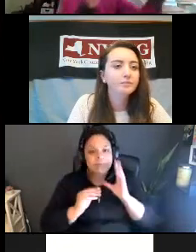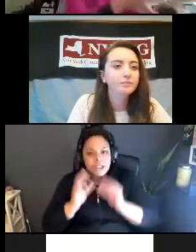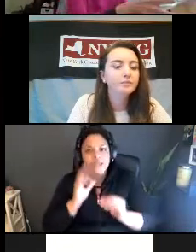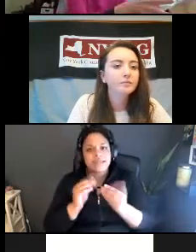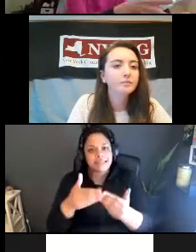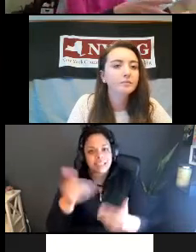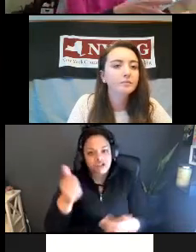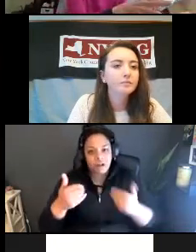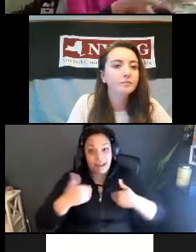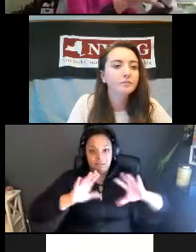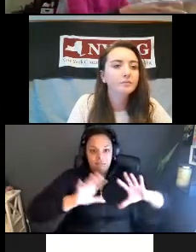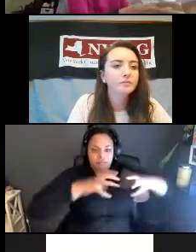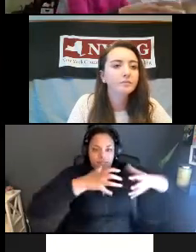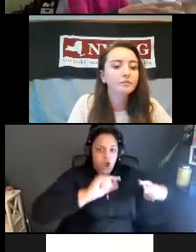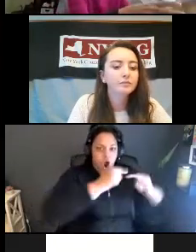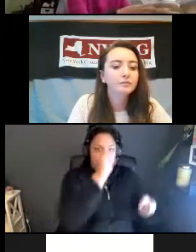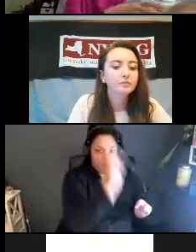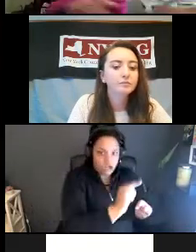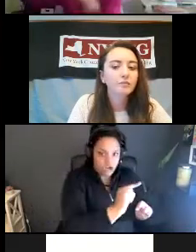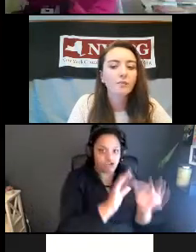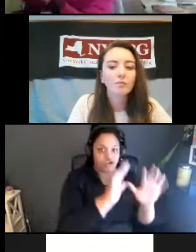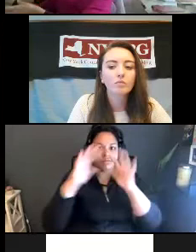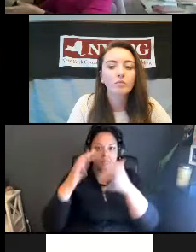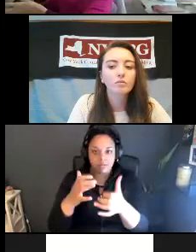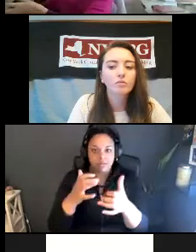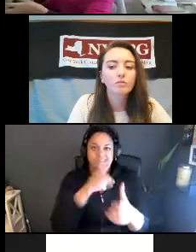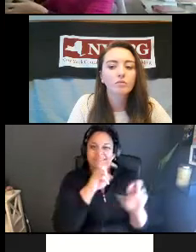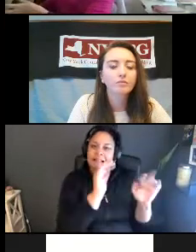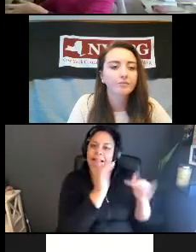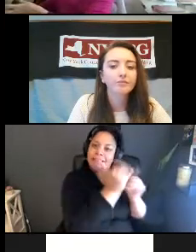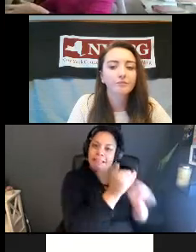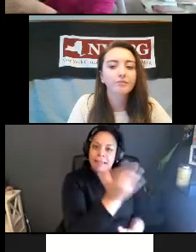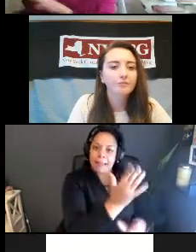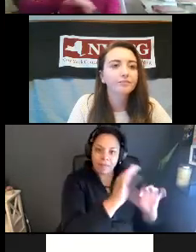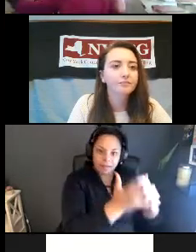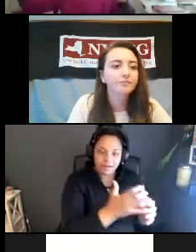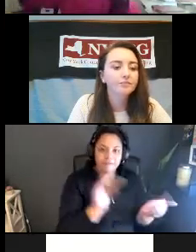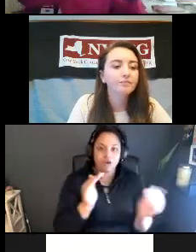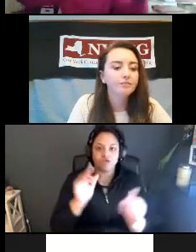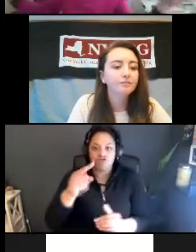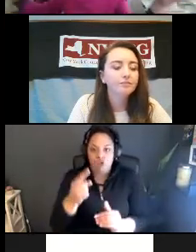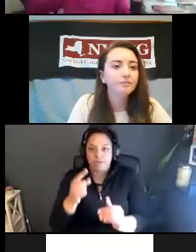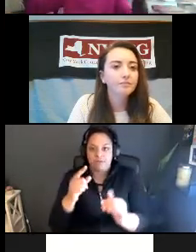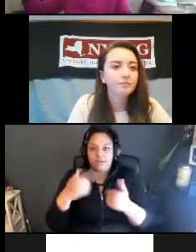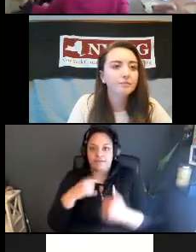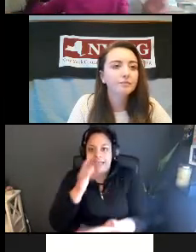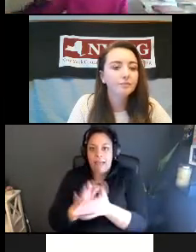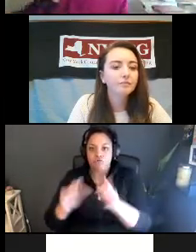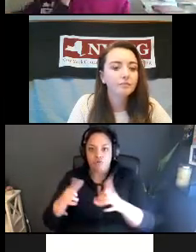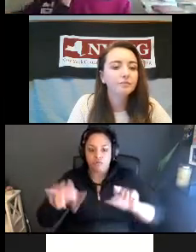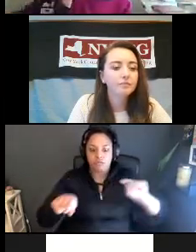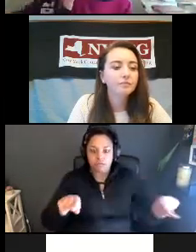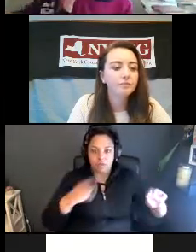having a harm reduction group and a limited gambling group and having an abstinence group. But it can be hard to have enough